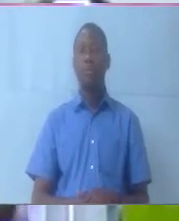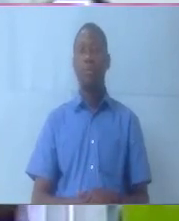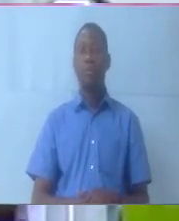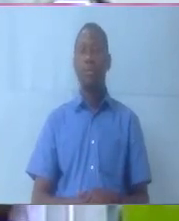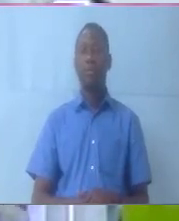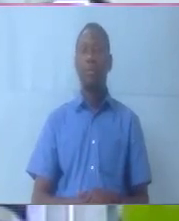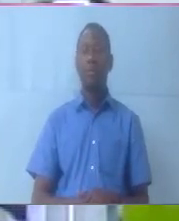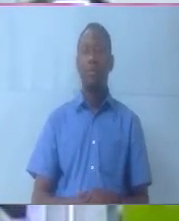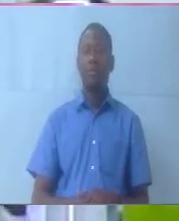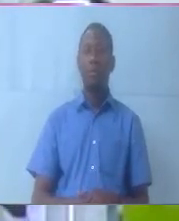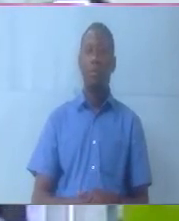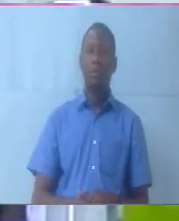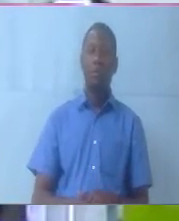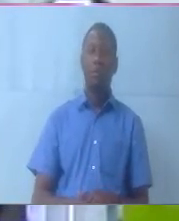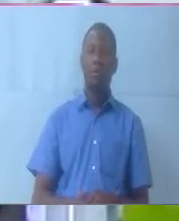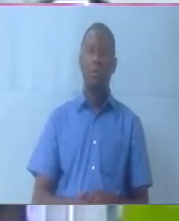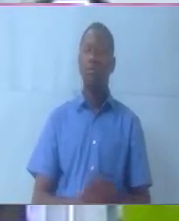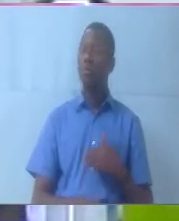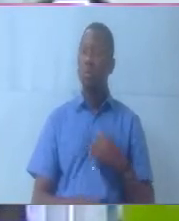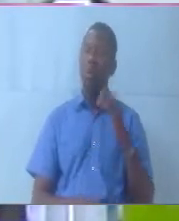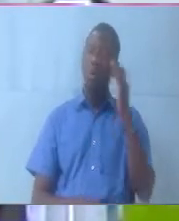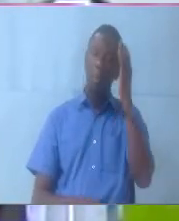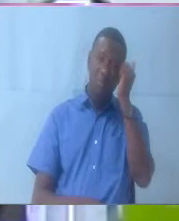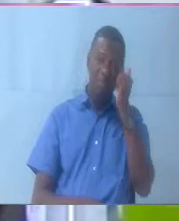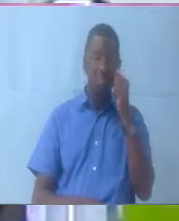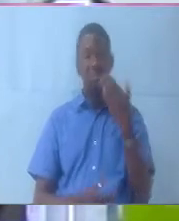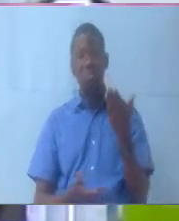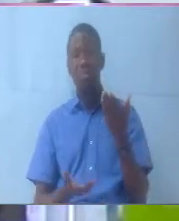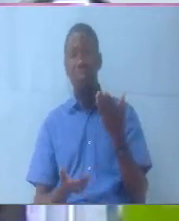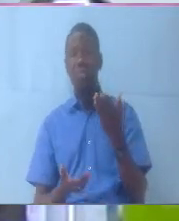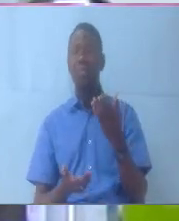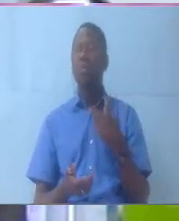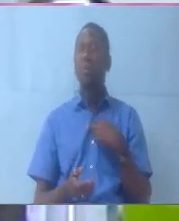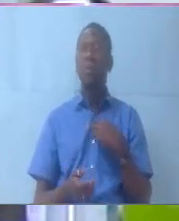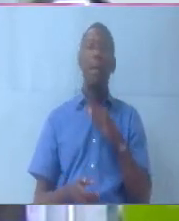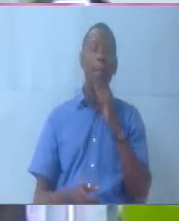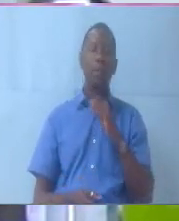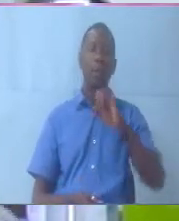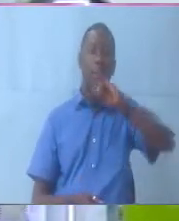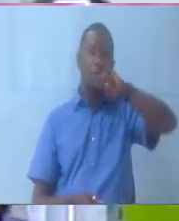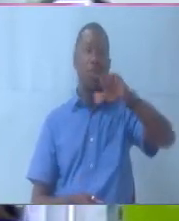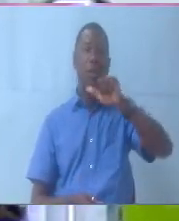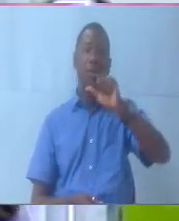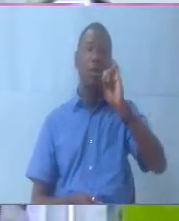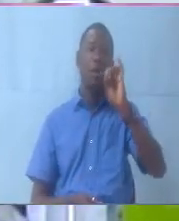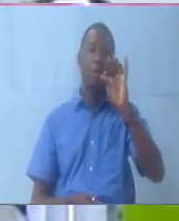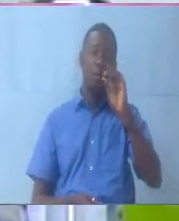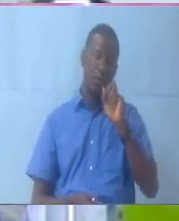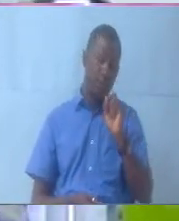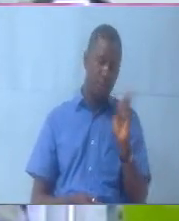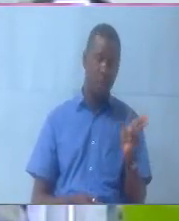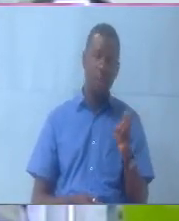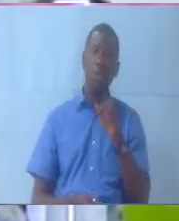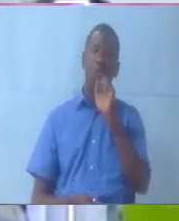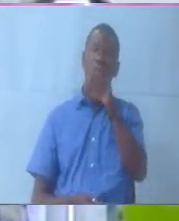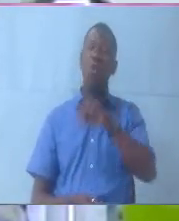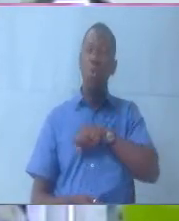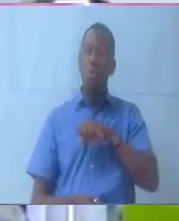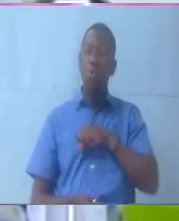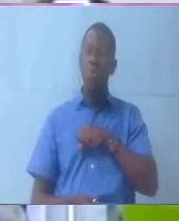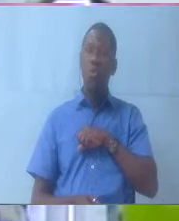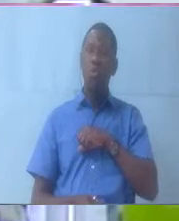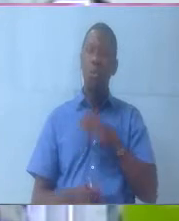ngoni. So perhaps Justice Jaita, we should start with your personal experience. Andunga sikeno Justice Jaita nga damu te